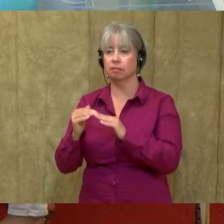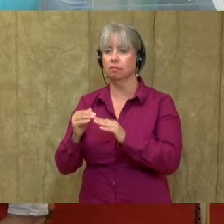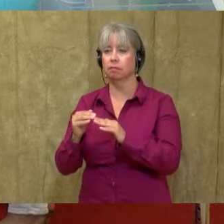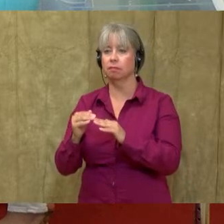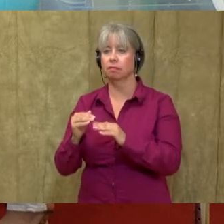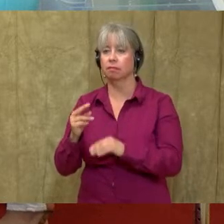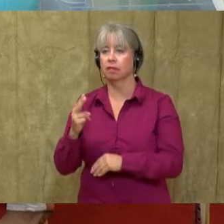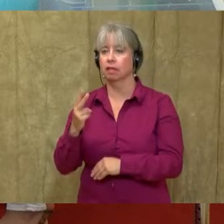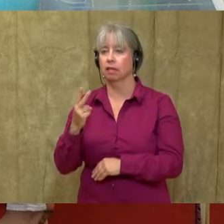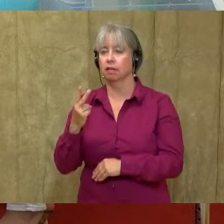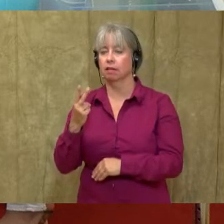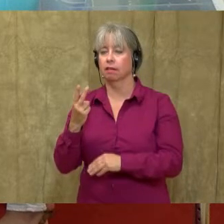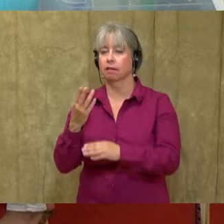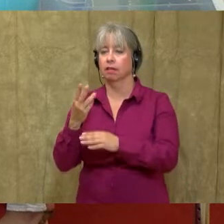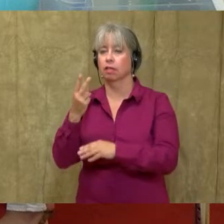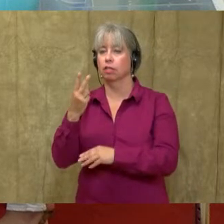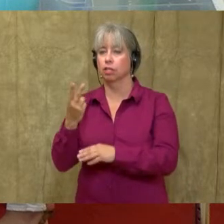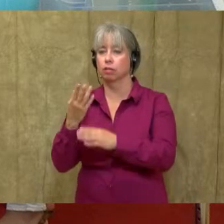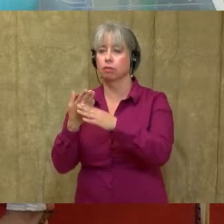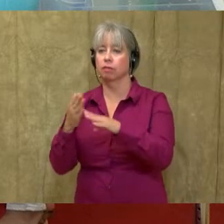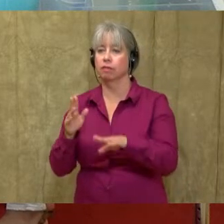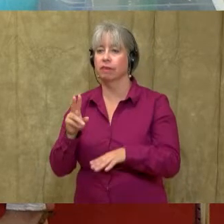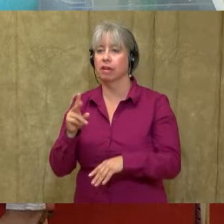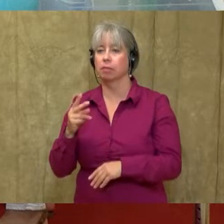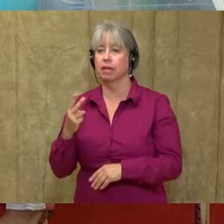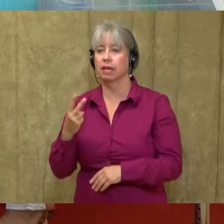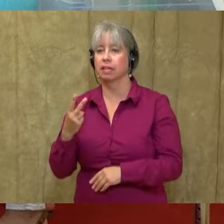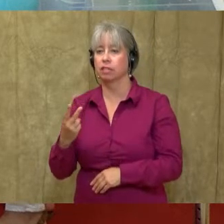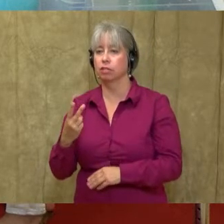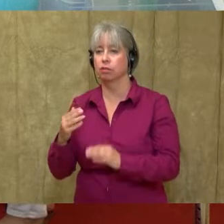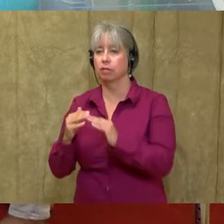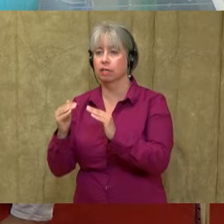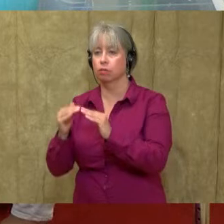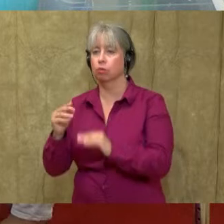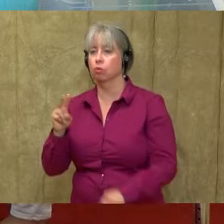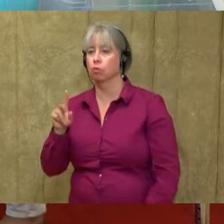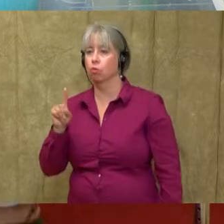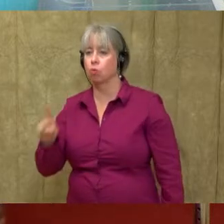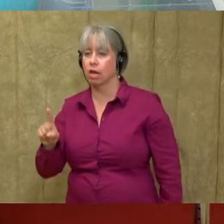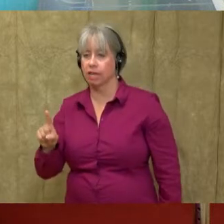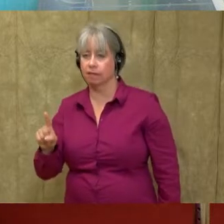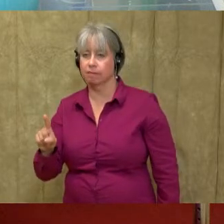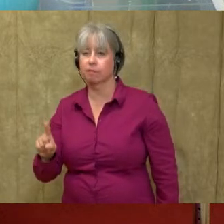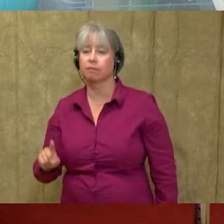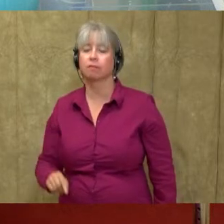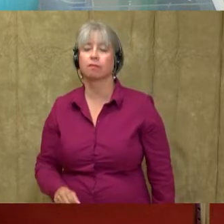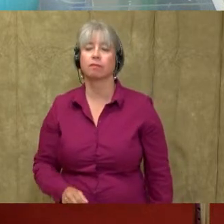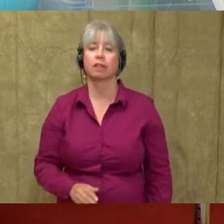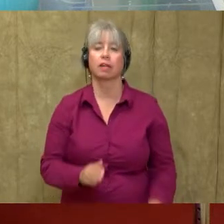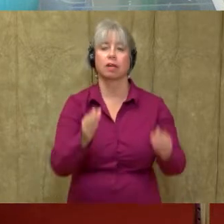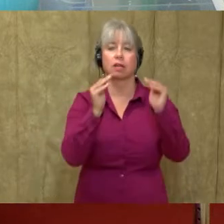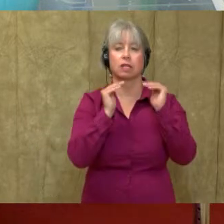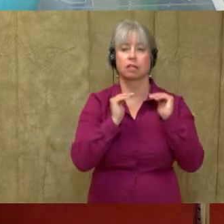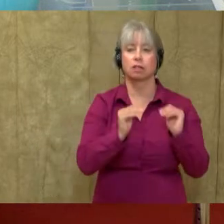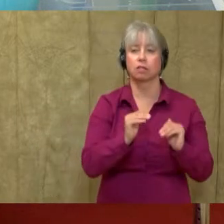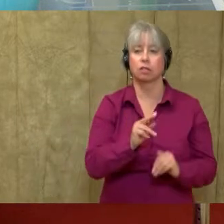2. And what is half of 2? 1. That's right. So we're going to put in 1 here